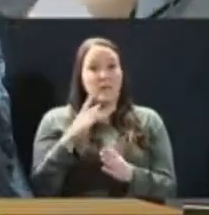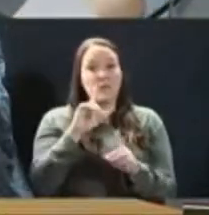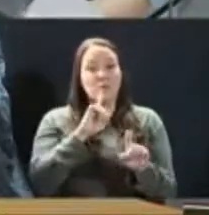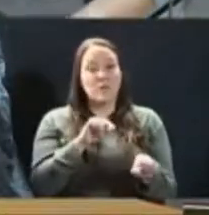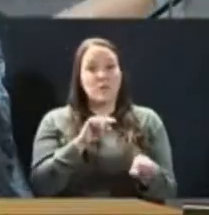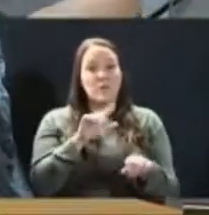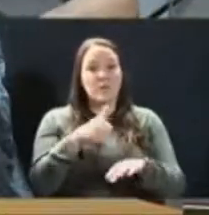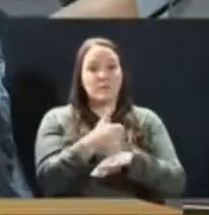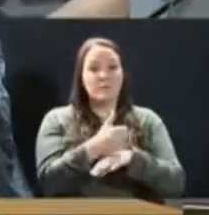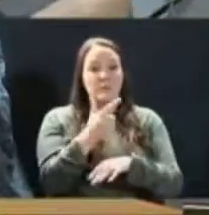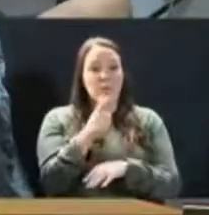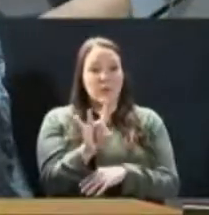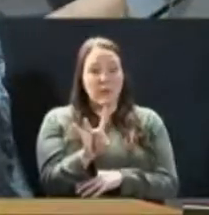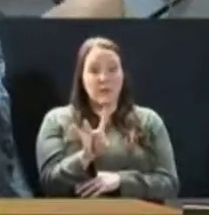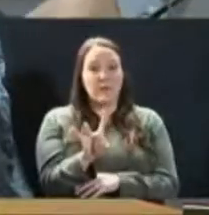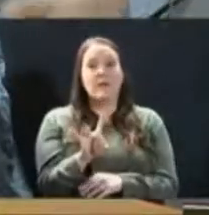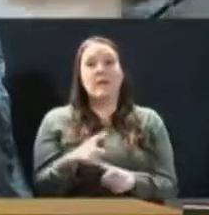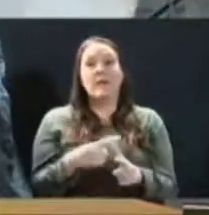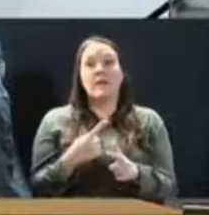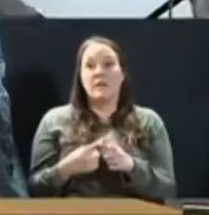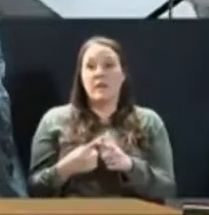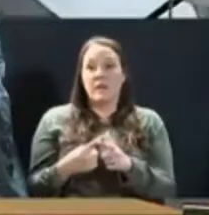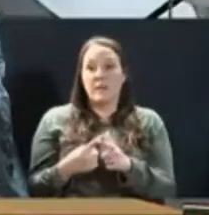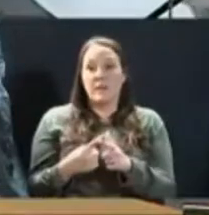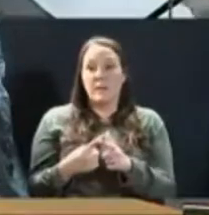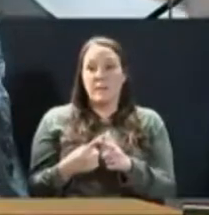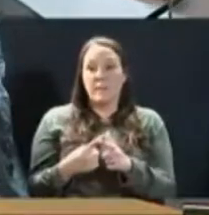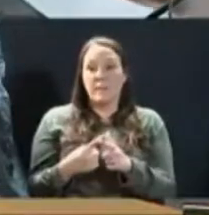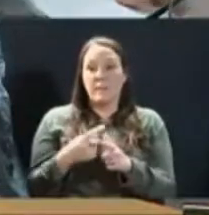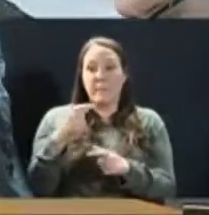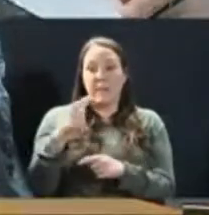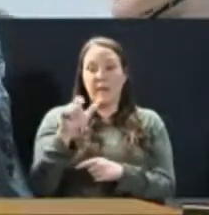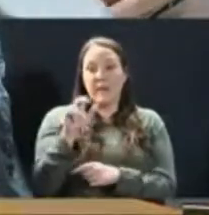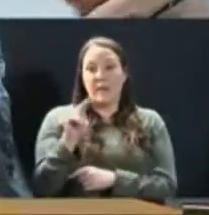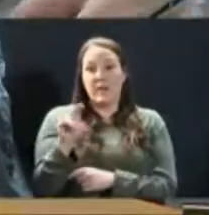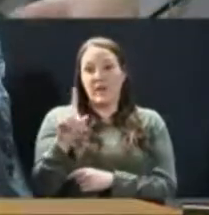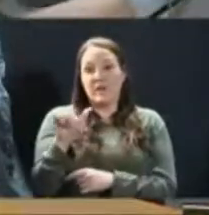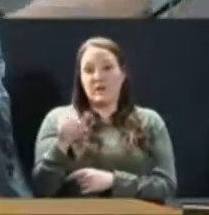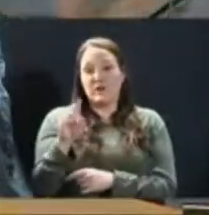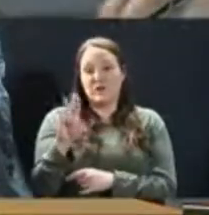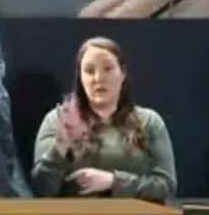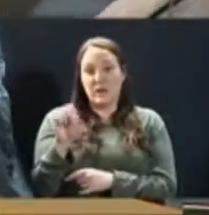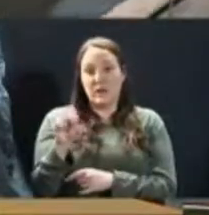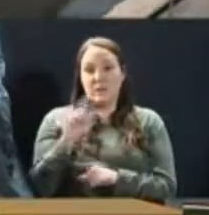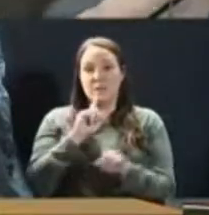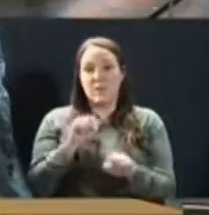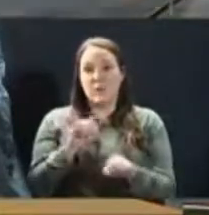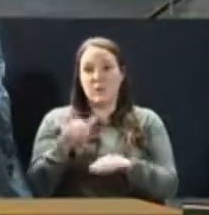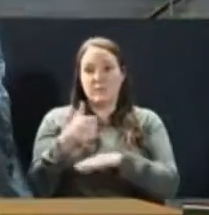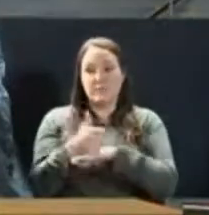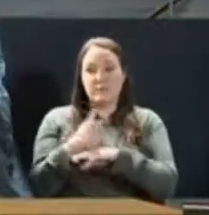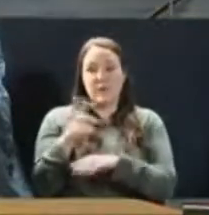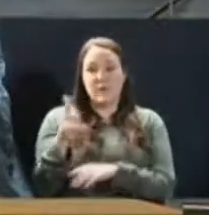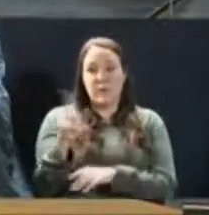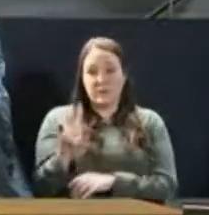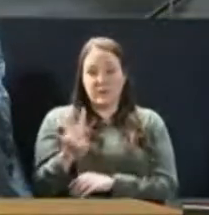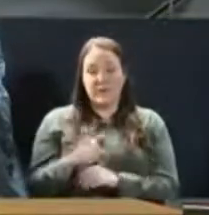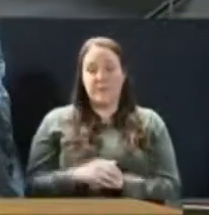effect on the 28th, and then Glenn Jacobs's order went into effect on the 27th.